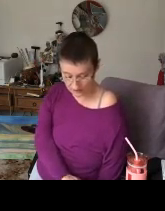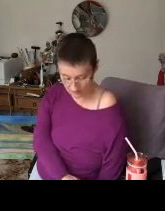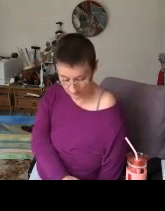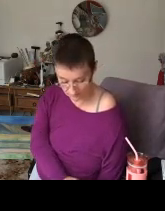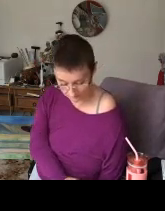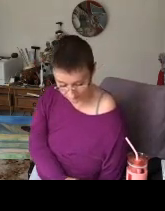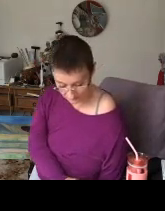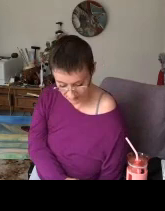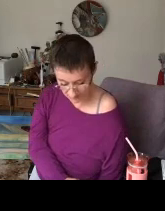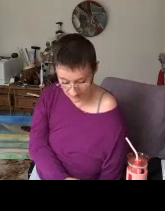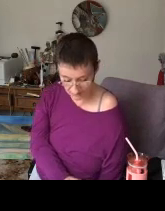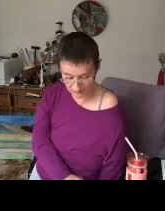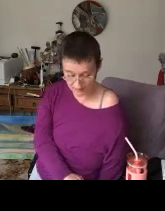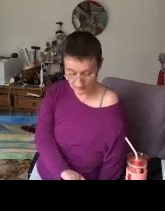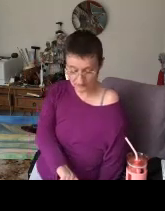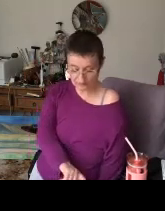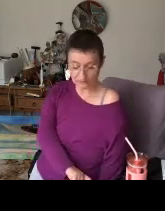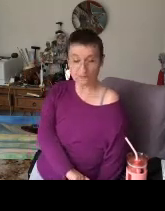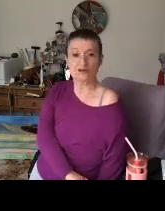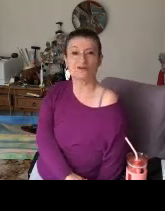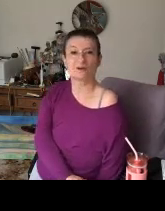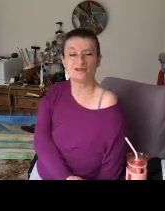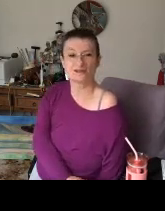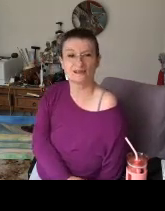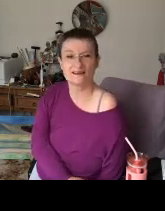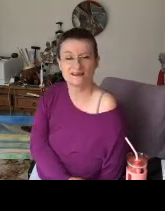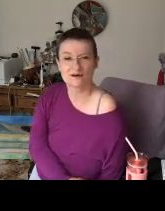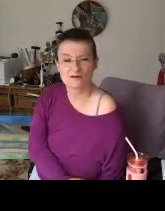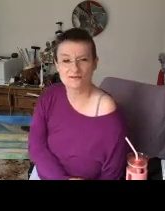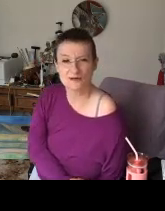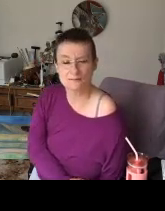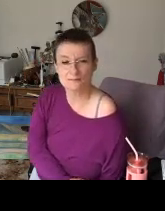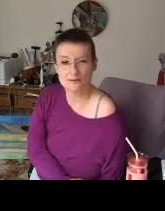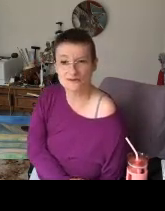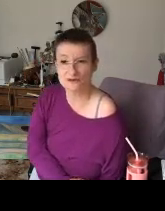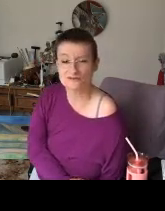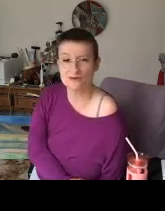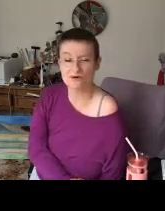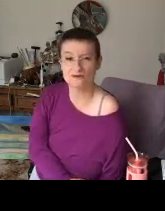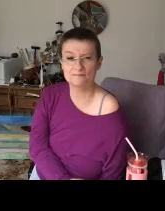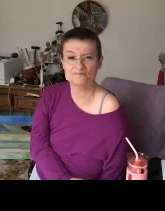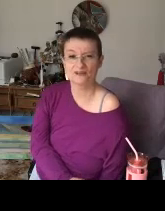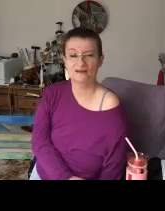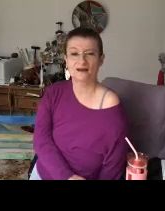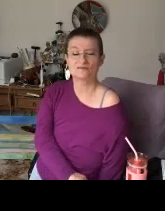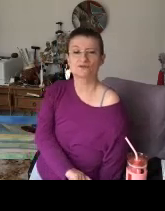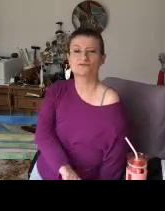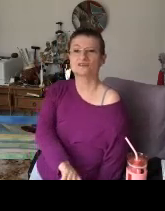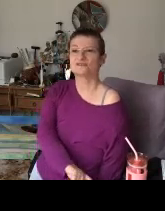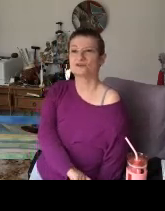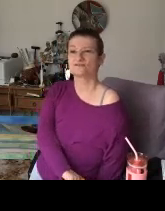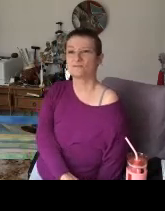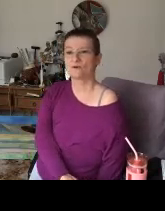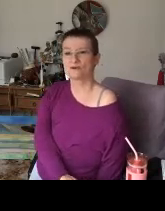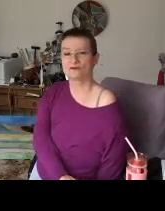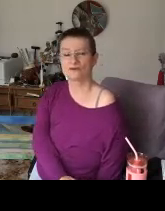rather than arts. So here we've got a full-size painting of Sophie Morgan. I'm sure we've